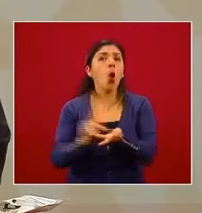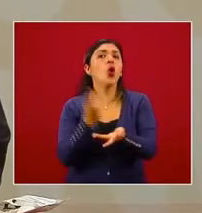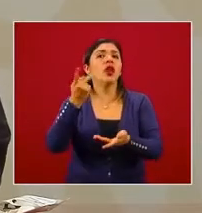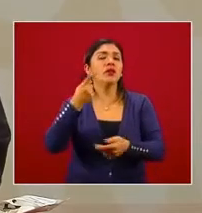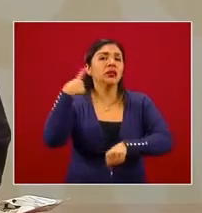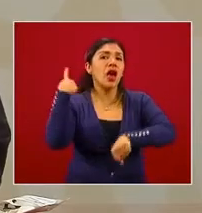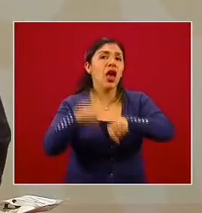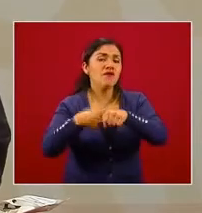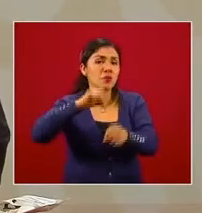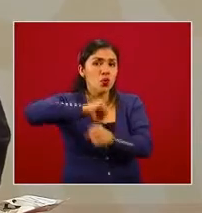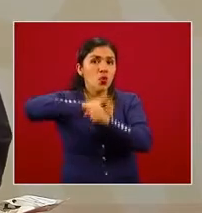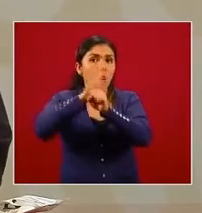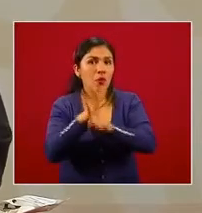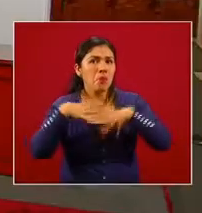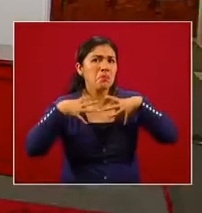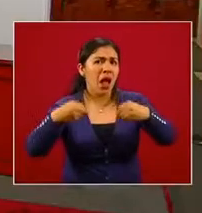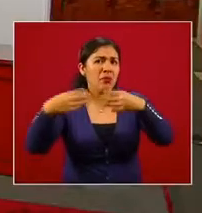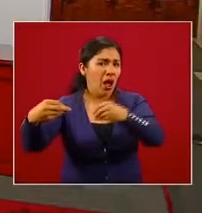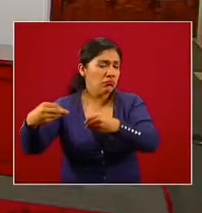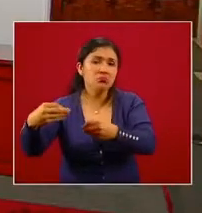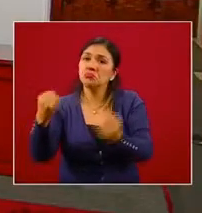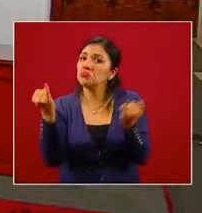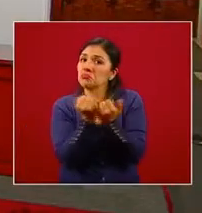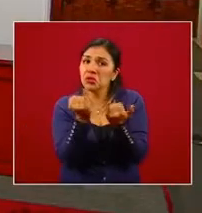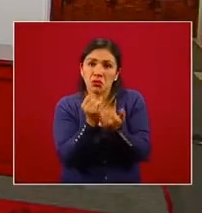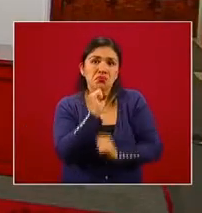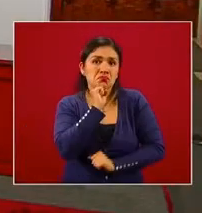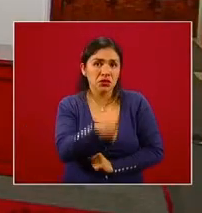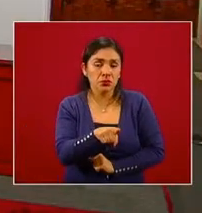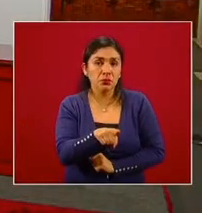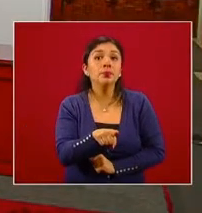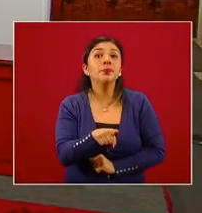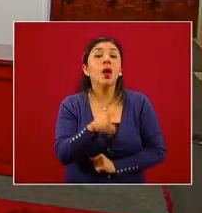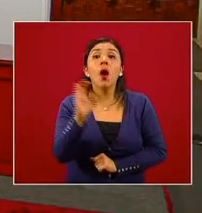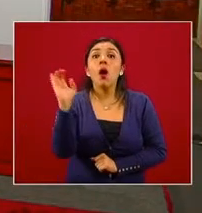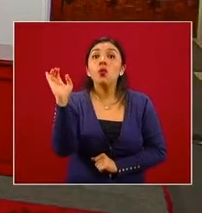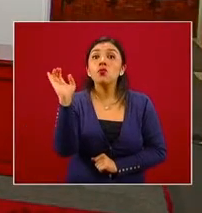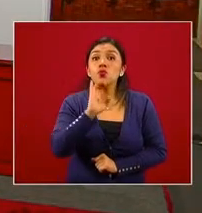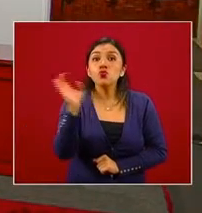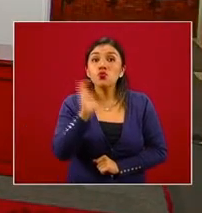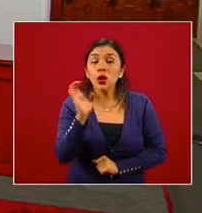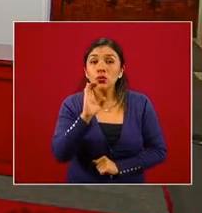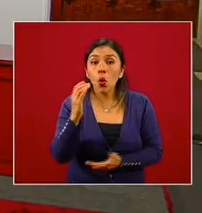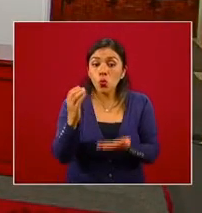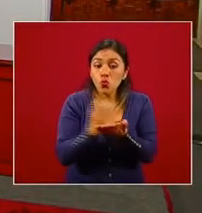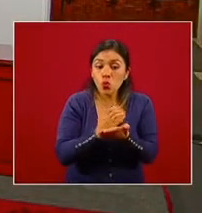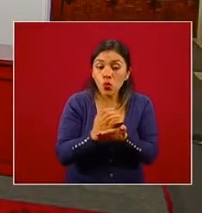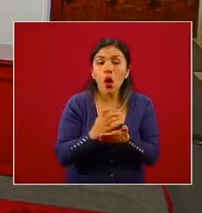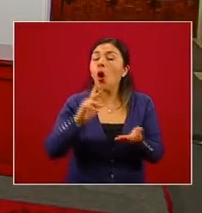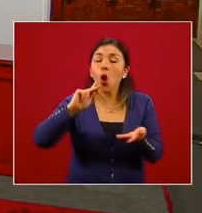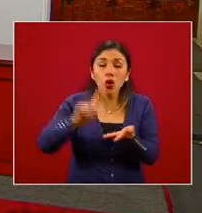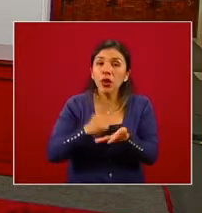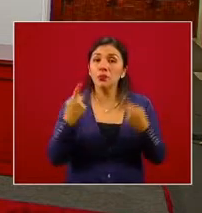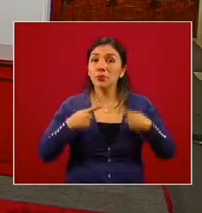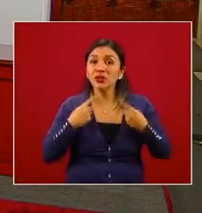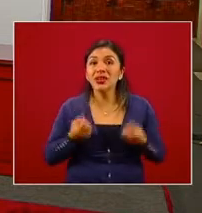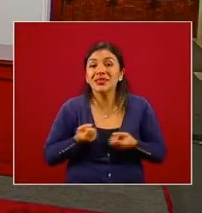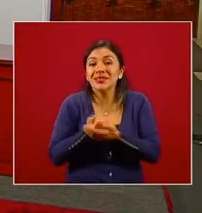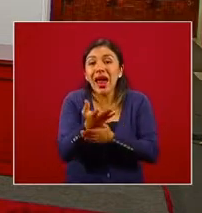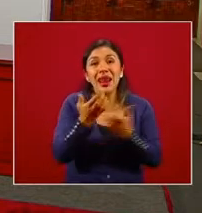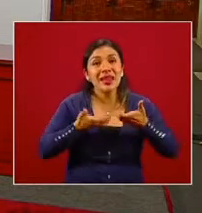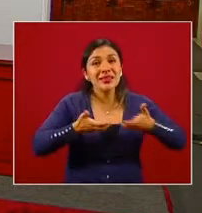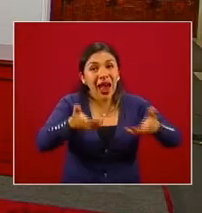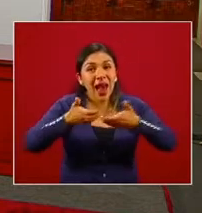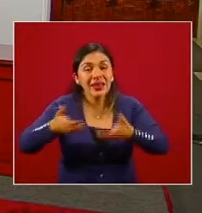there is a risk of a resurgence of COVID in the whole world. At the time that everybody